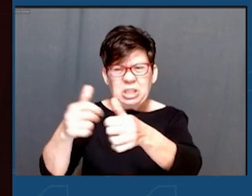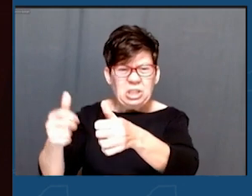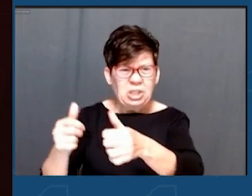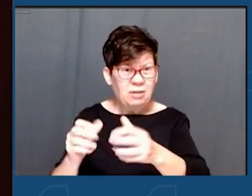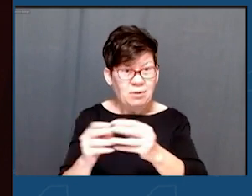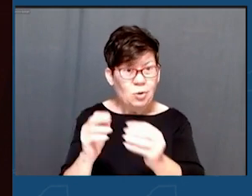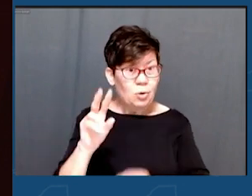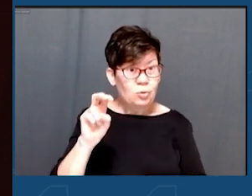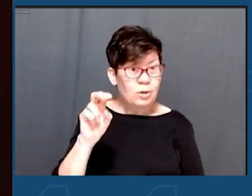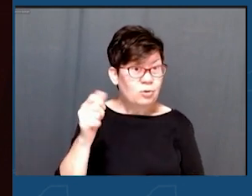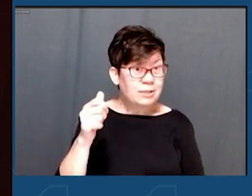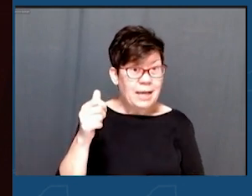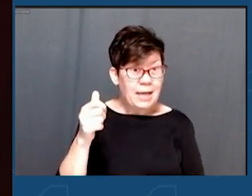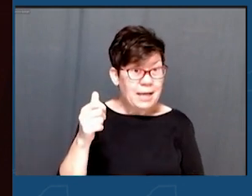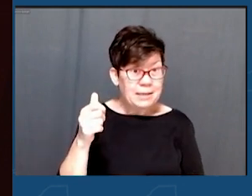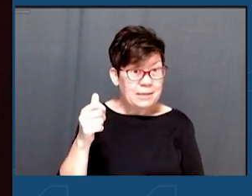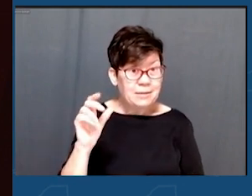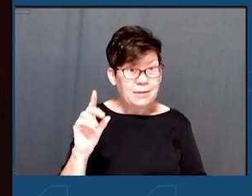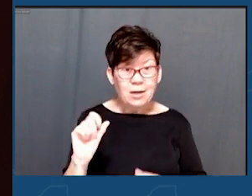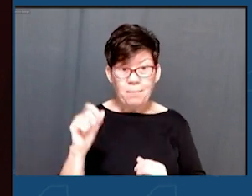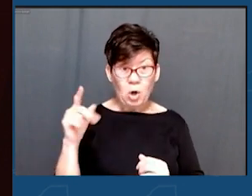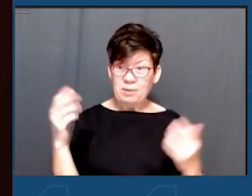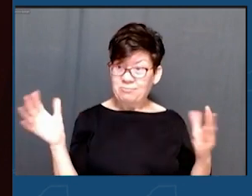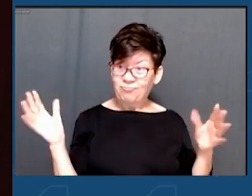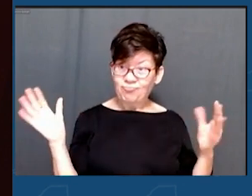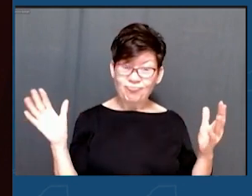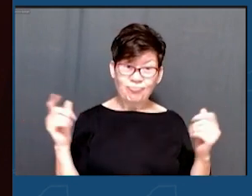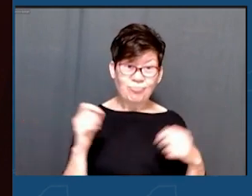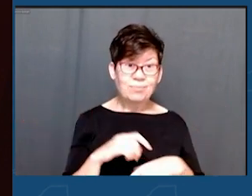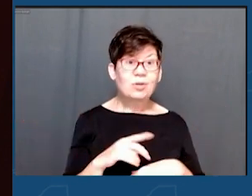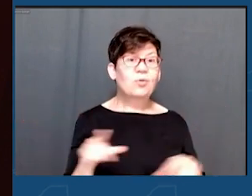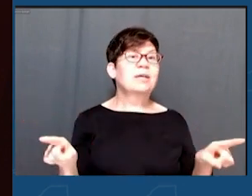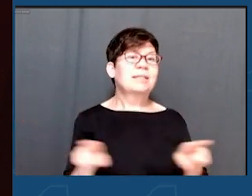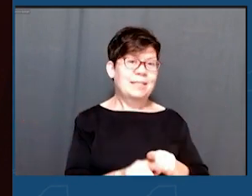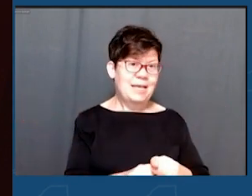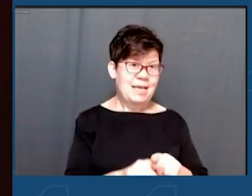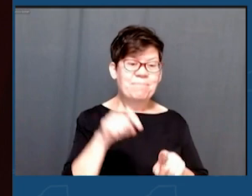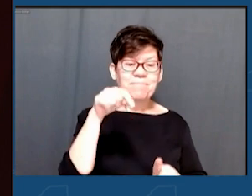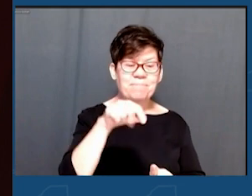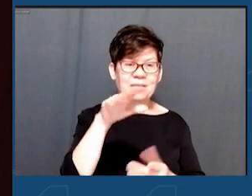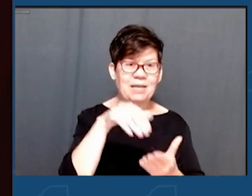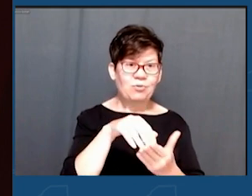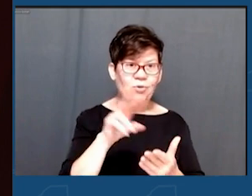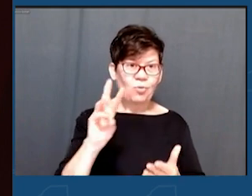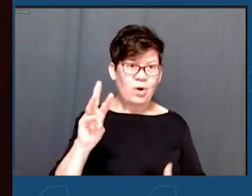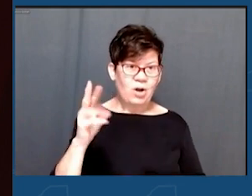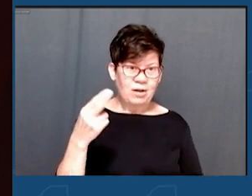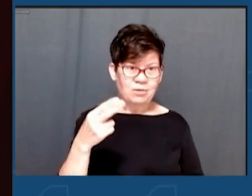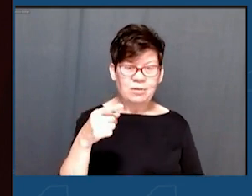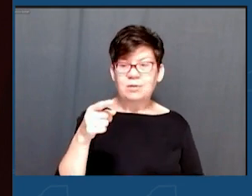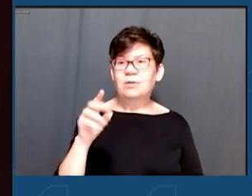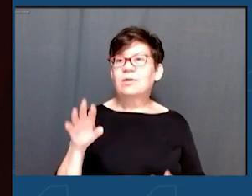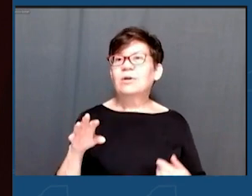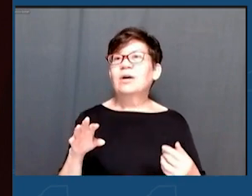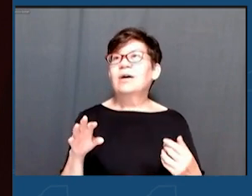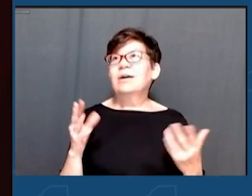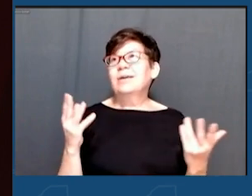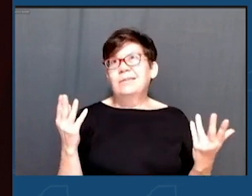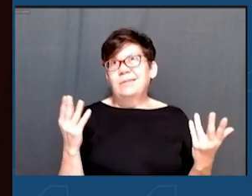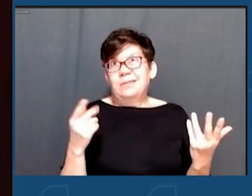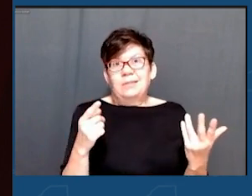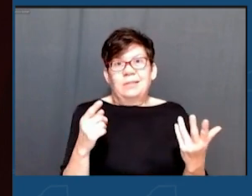the reward is extraordinary. And we're going to do the same with the Central Warehouse. When you go by this blight, and I come off that exit